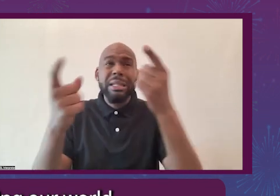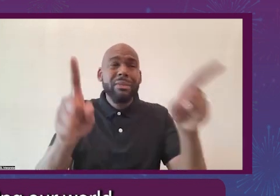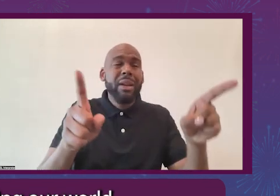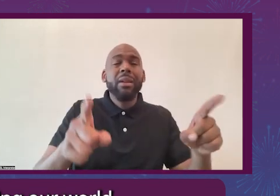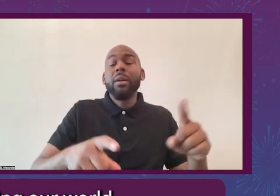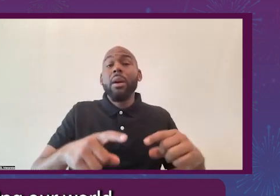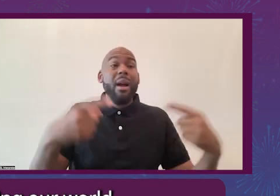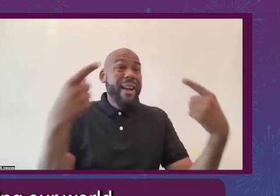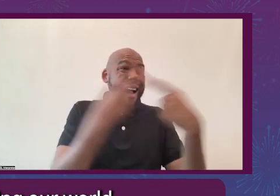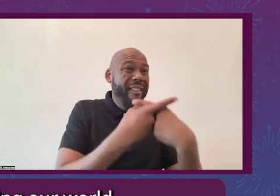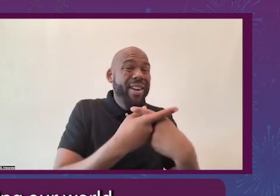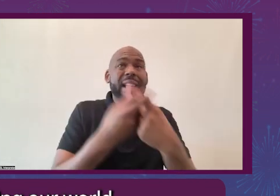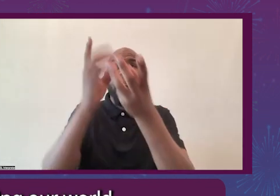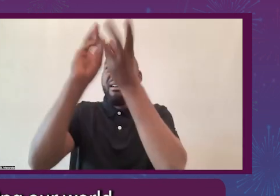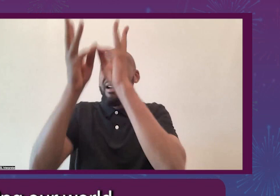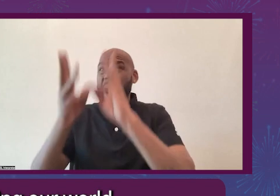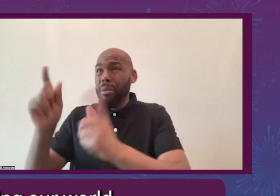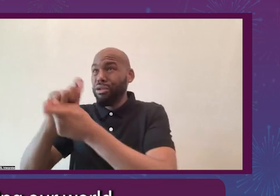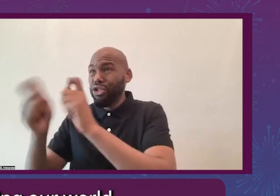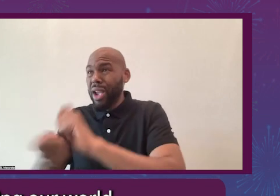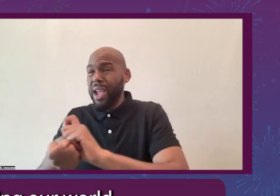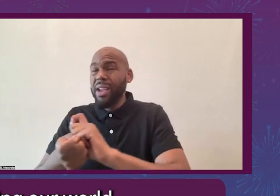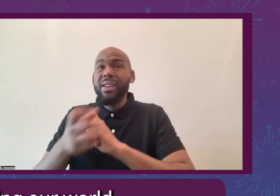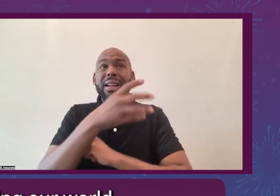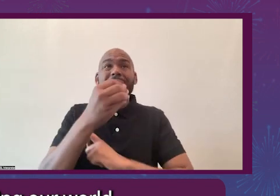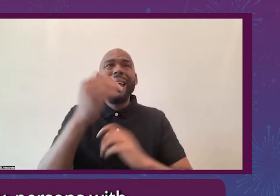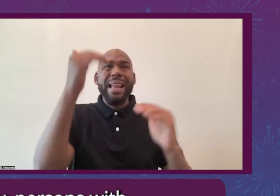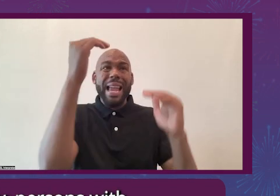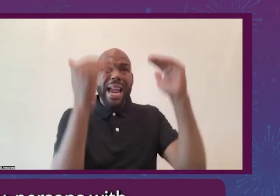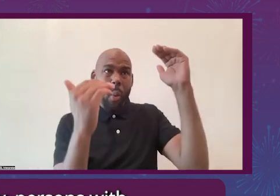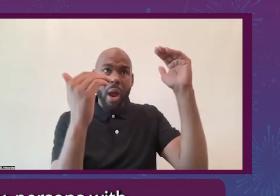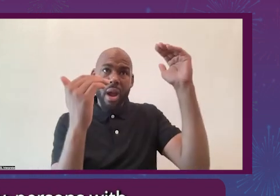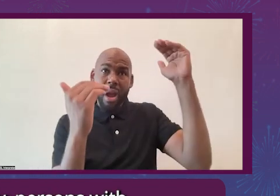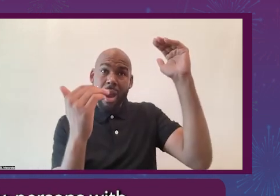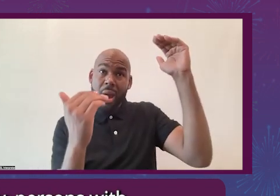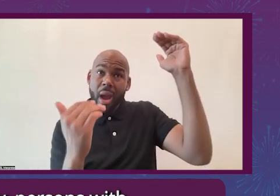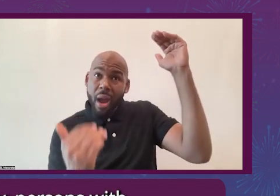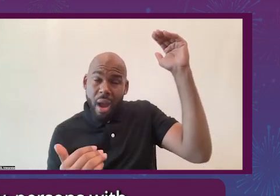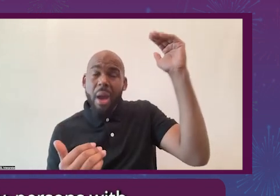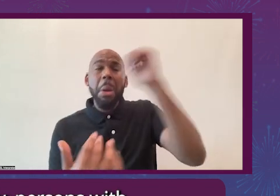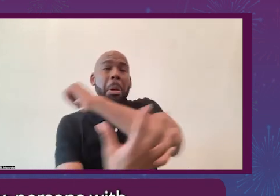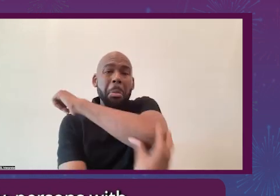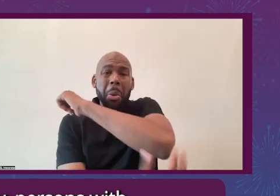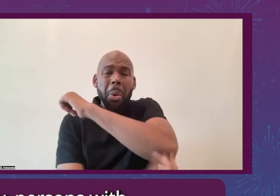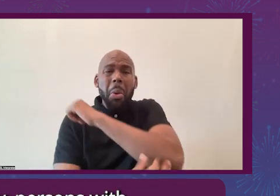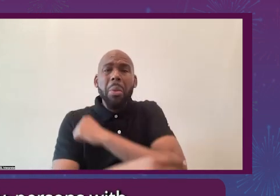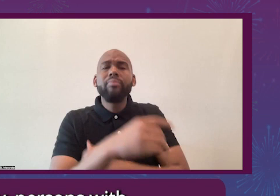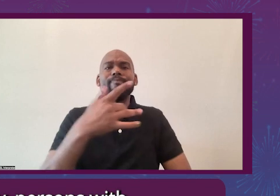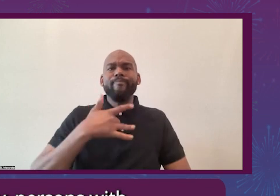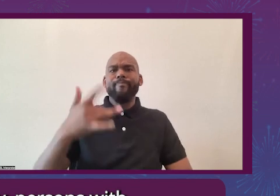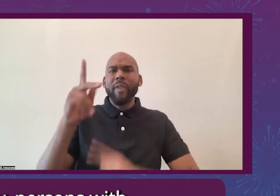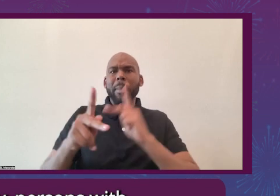crises confronting our world. From conflicts and climate chaos to widening inequalities and growing poverty, persons